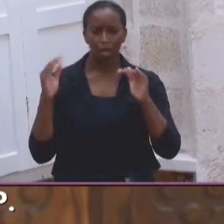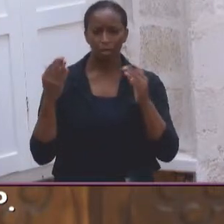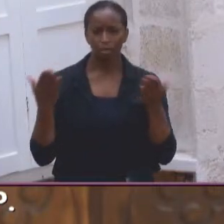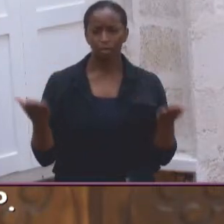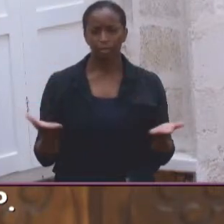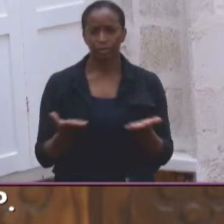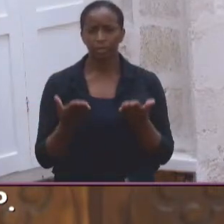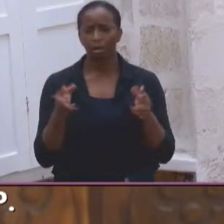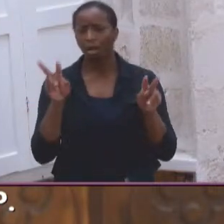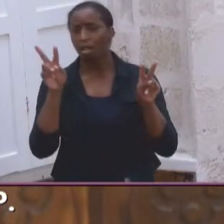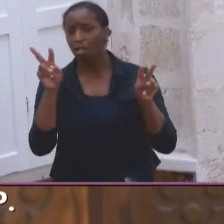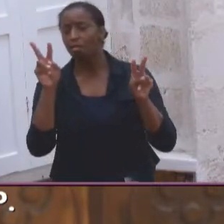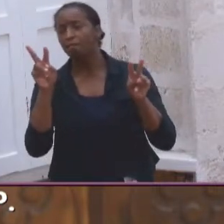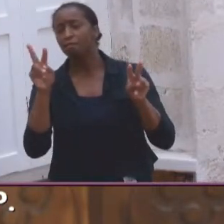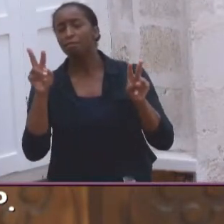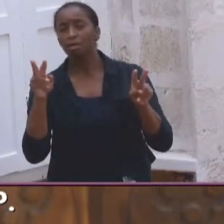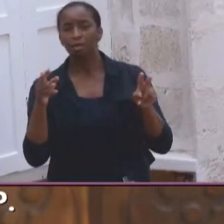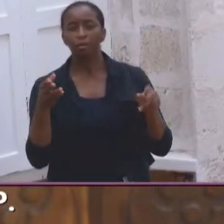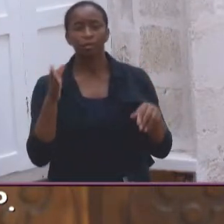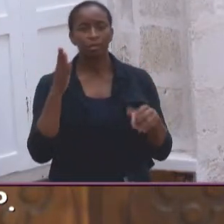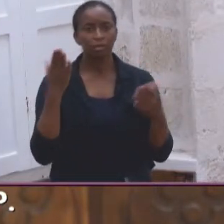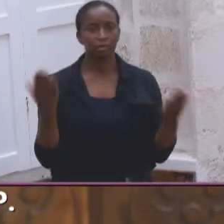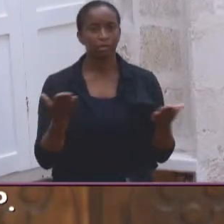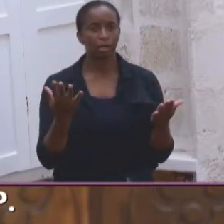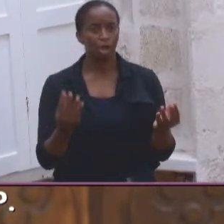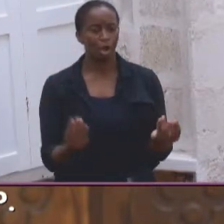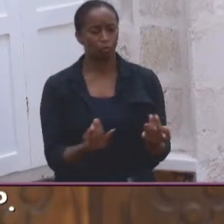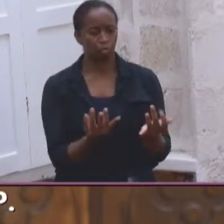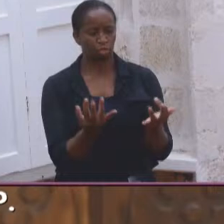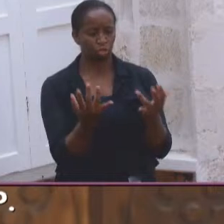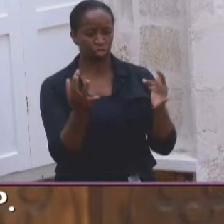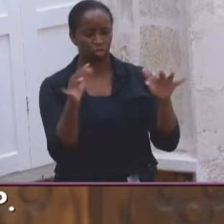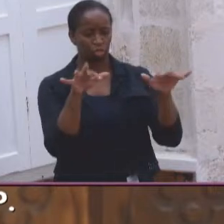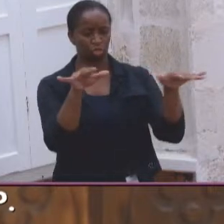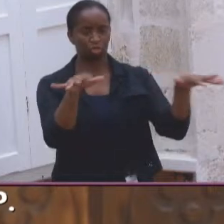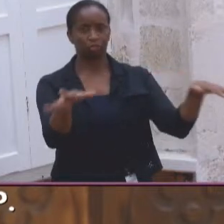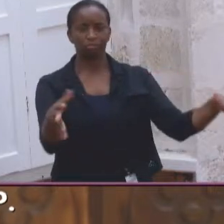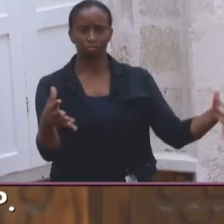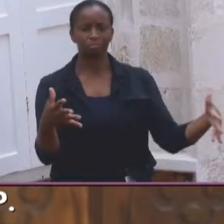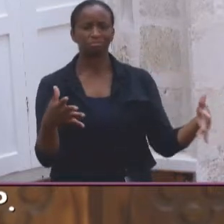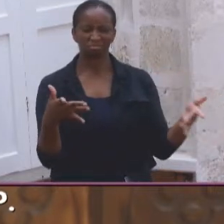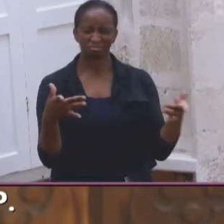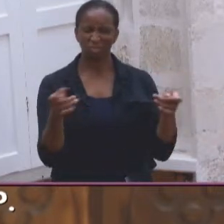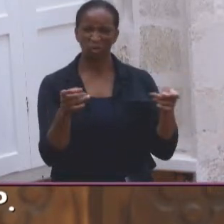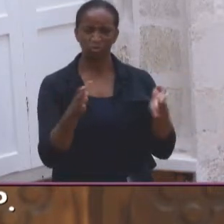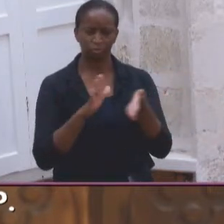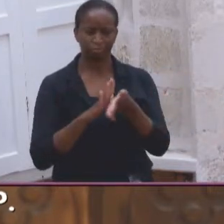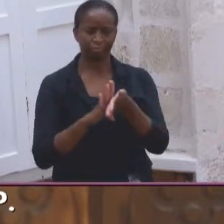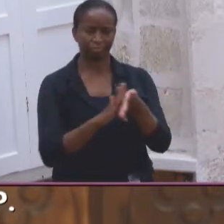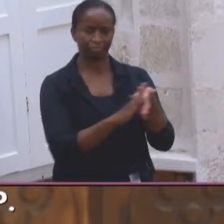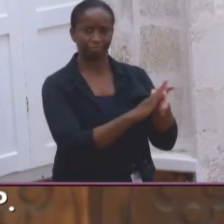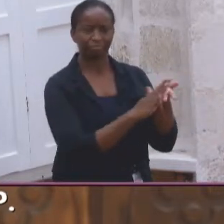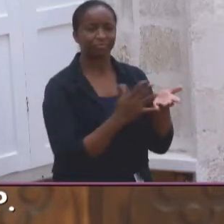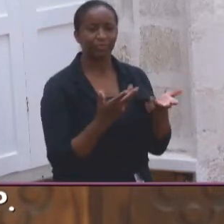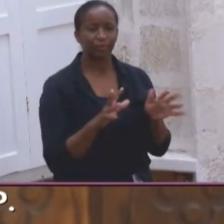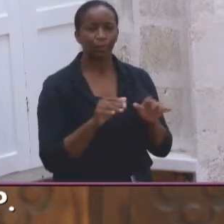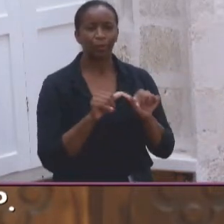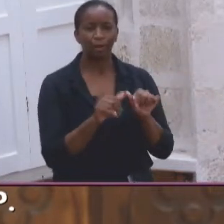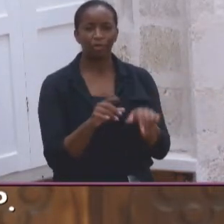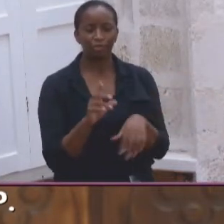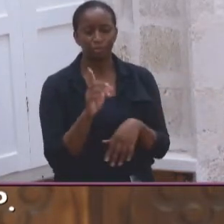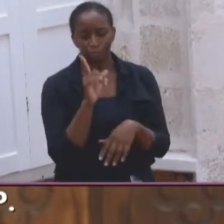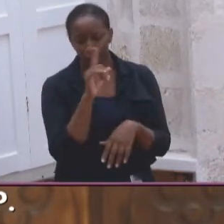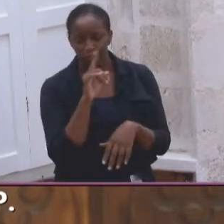all over the country, and harboring in some cases rodents and vectors that transmit